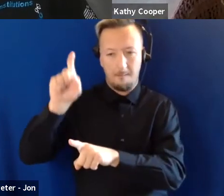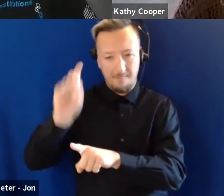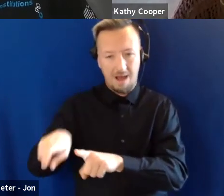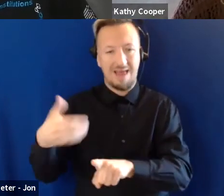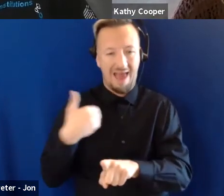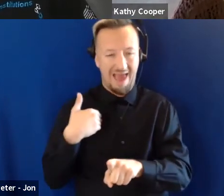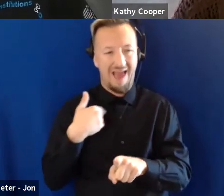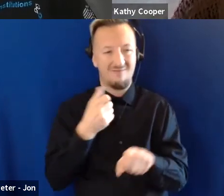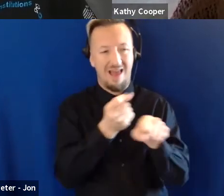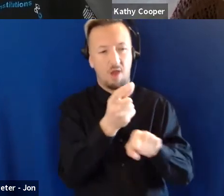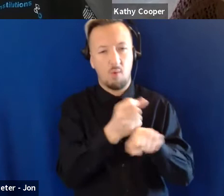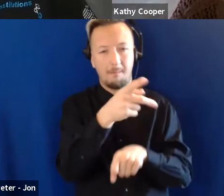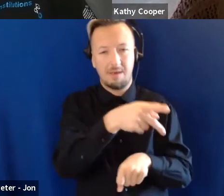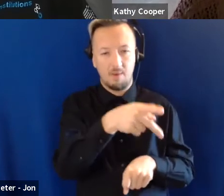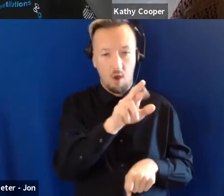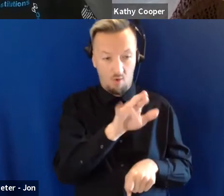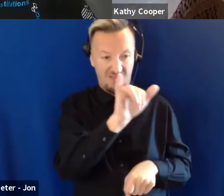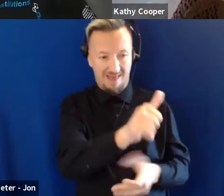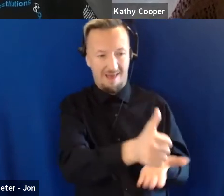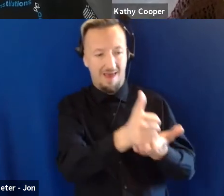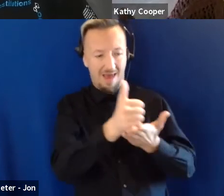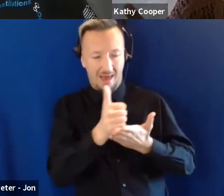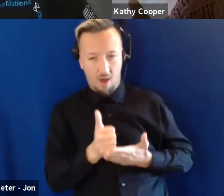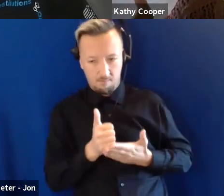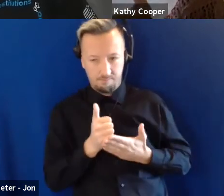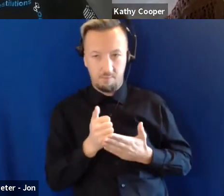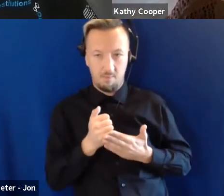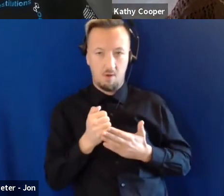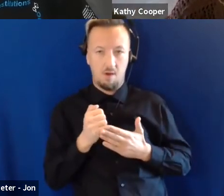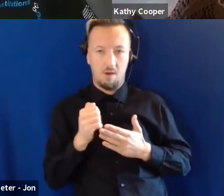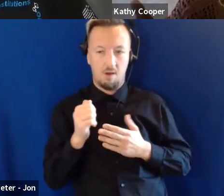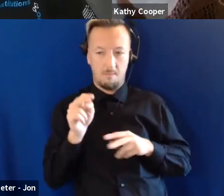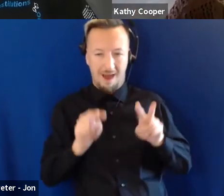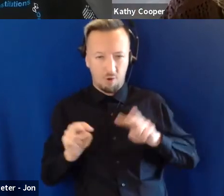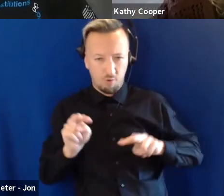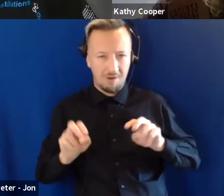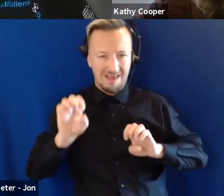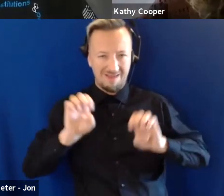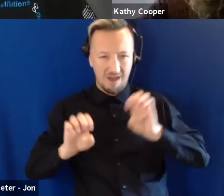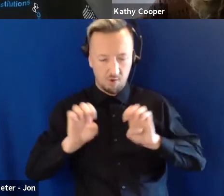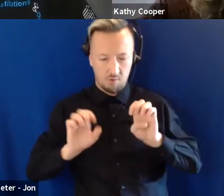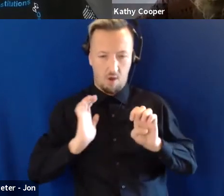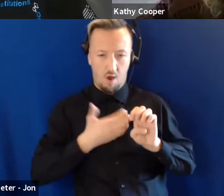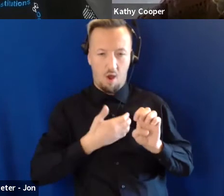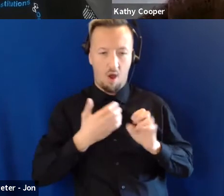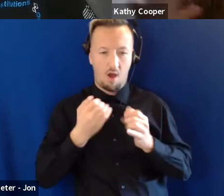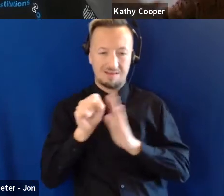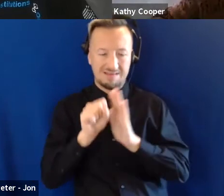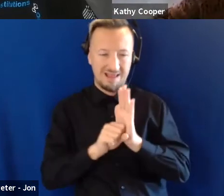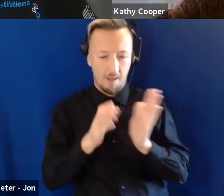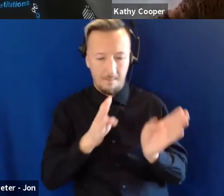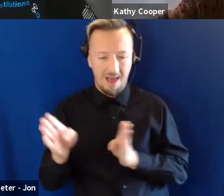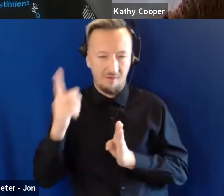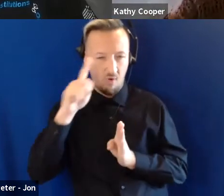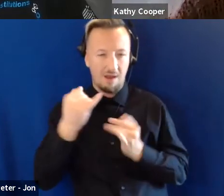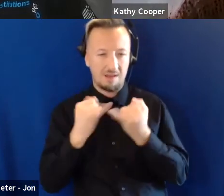can use it as piece of the evaluation and monitoring of the state plan for independent living. And